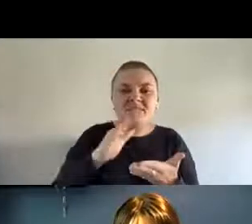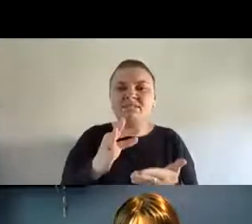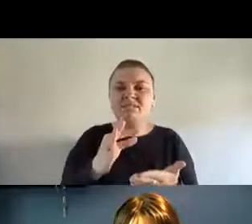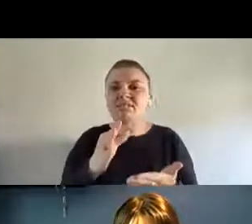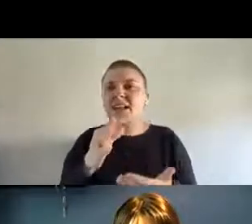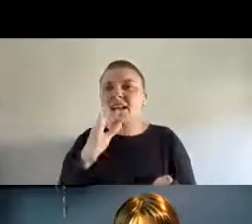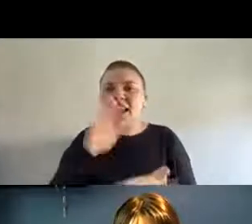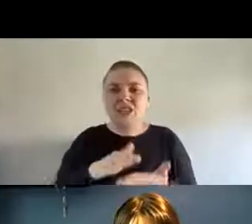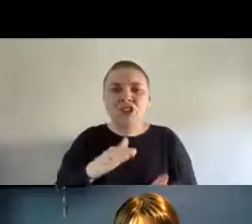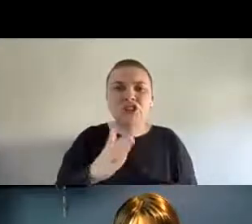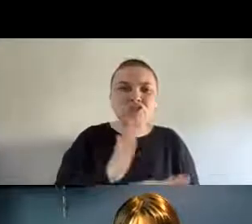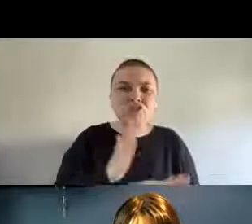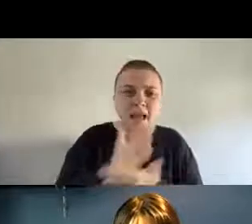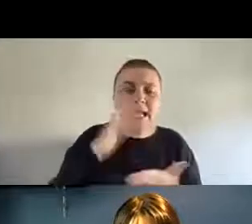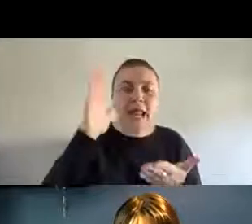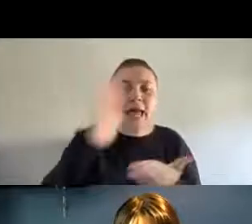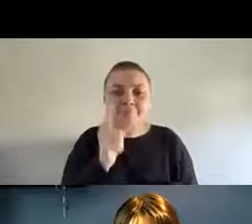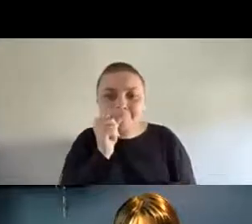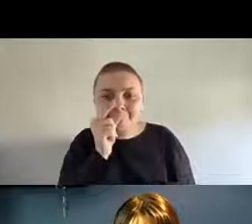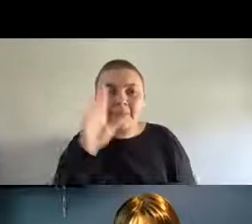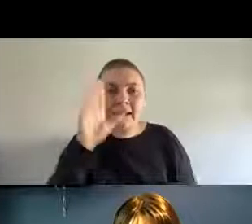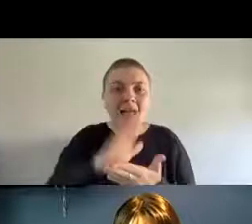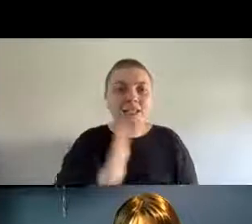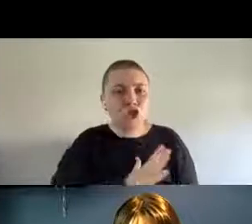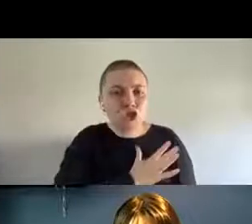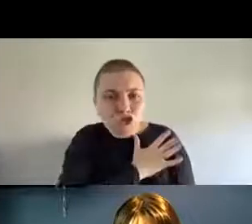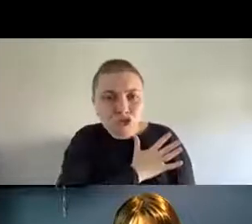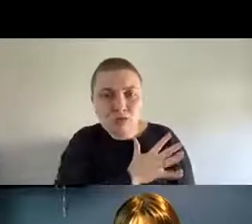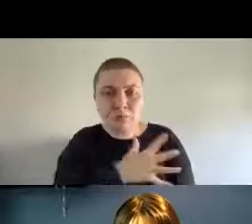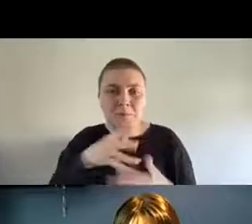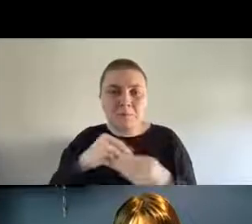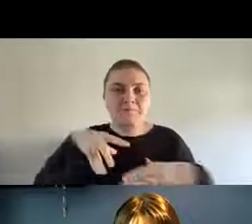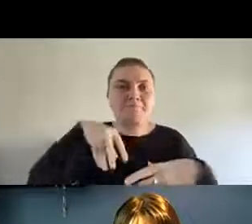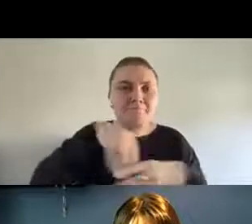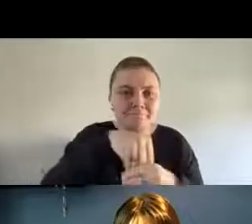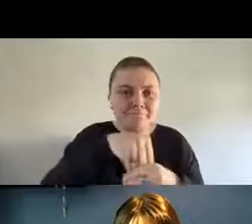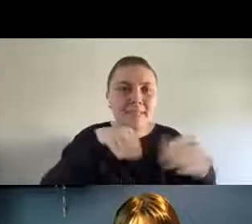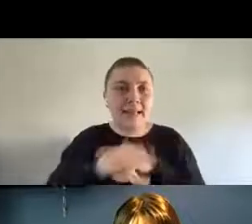less capacity and interest in participating in life.